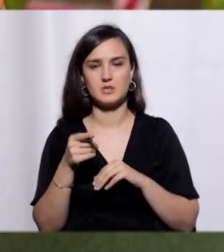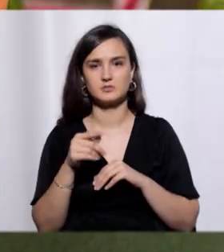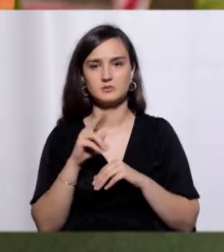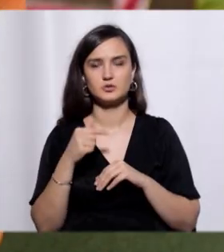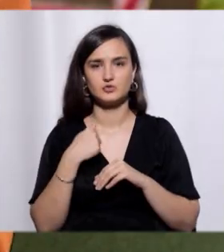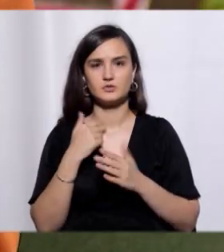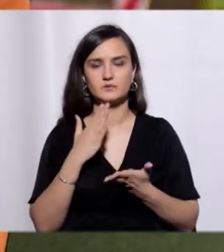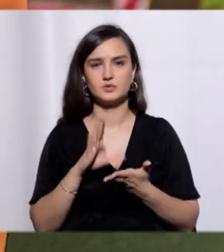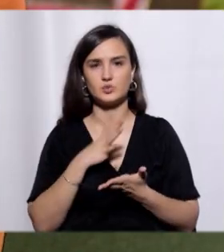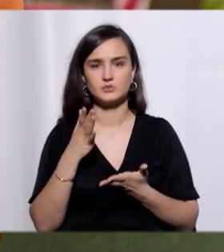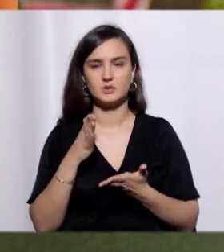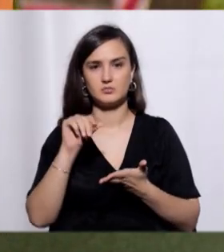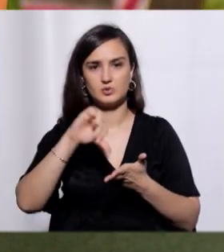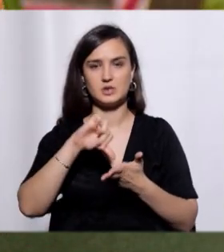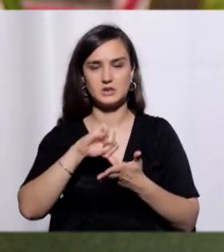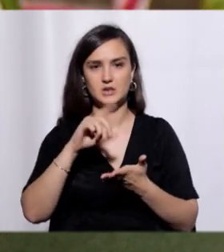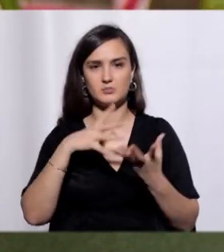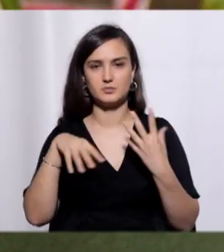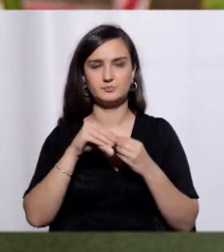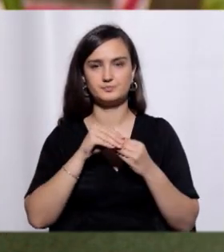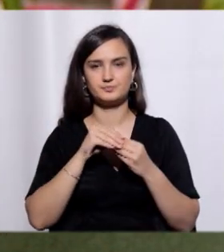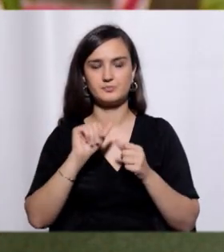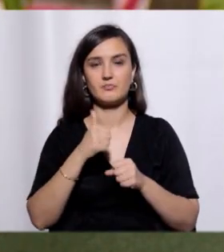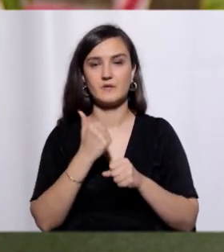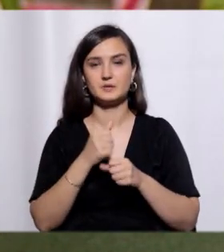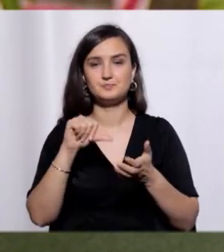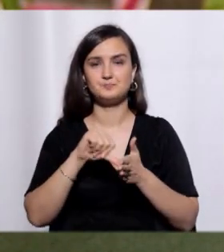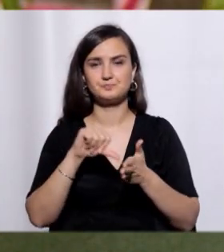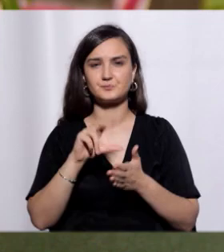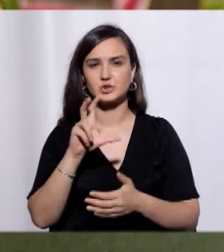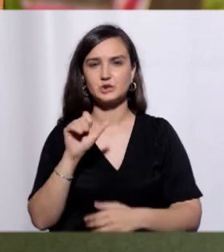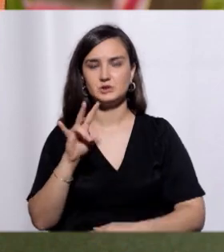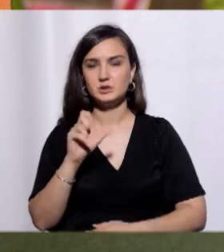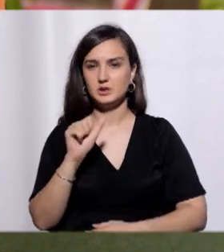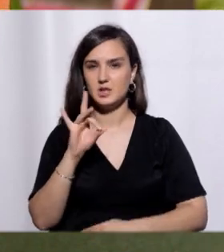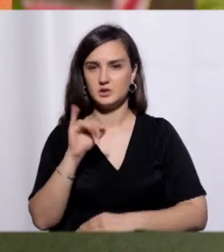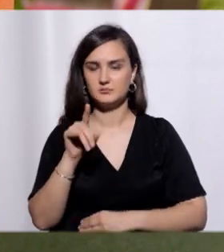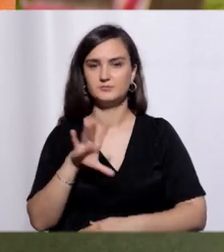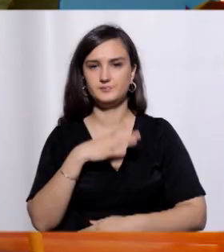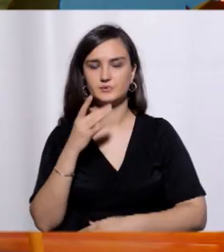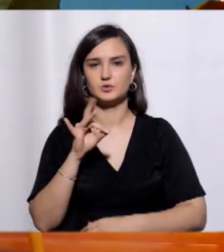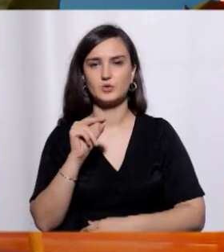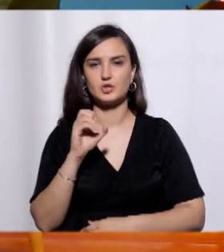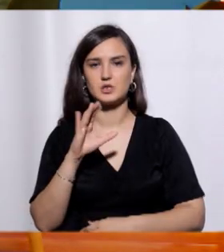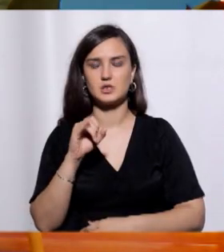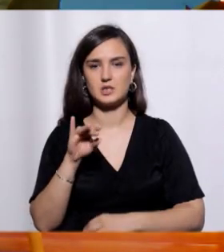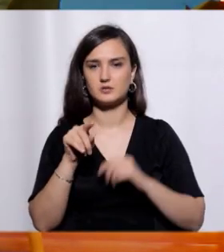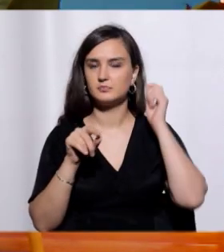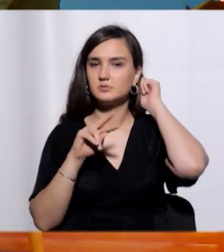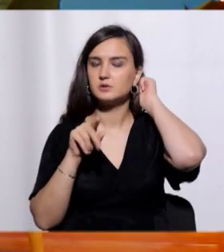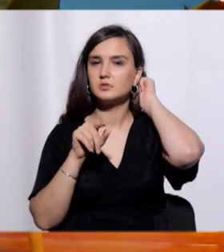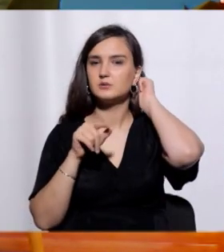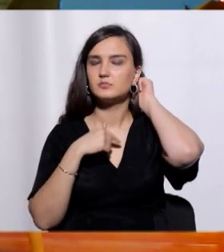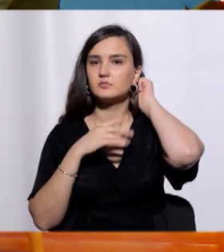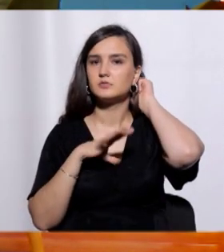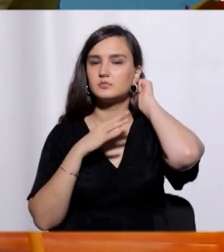and we had characters. The main character is Jane Eyre. We had Mr. Rochester,